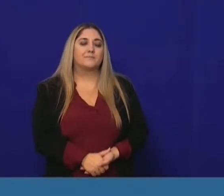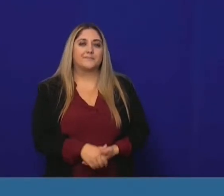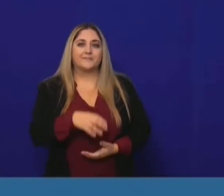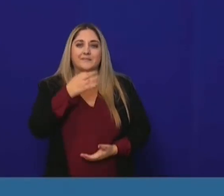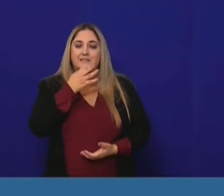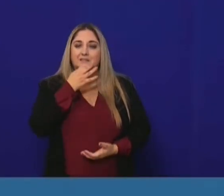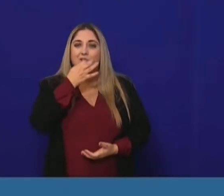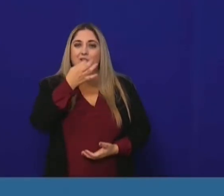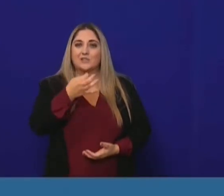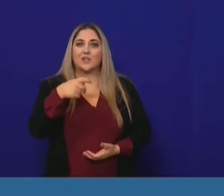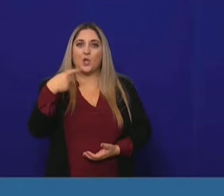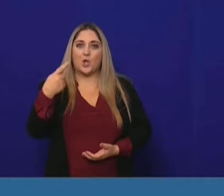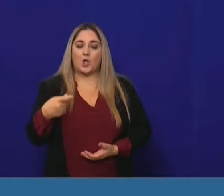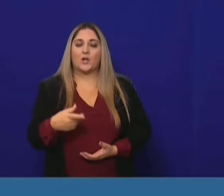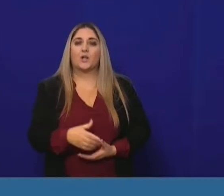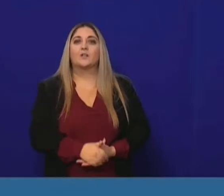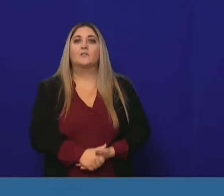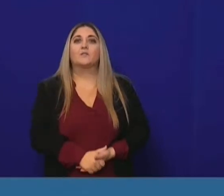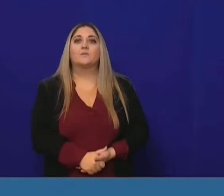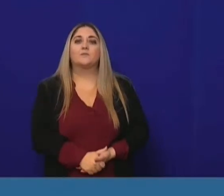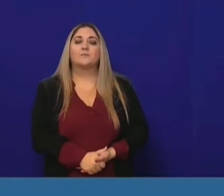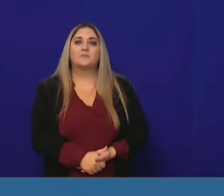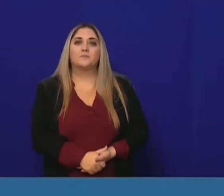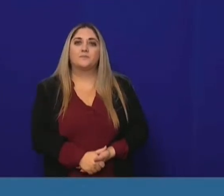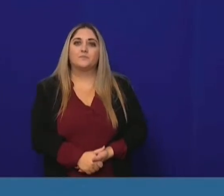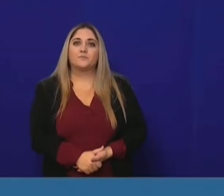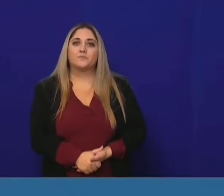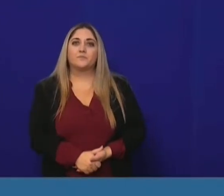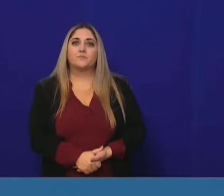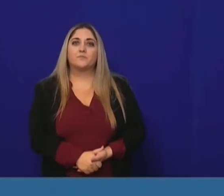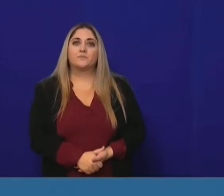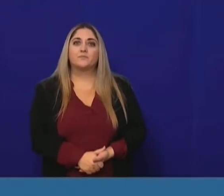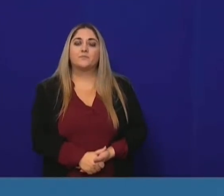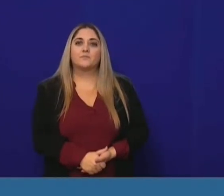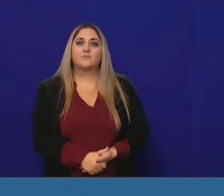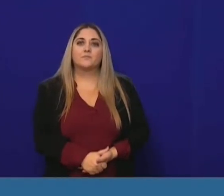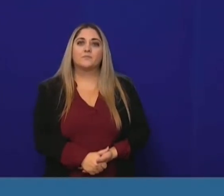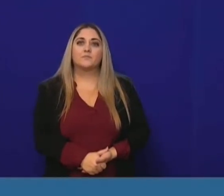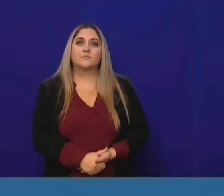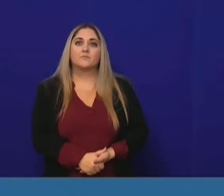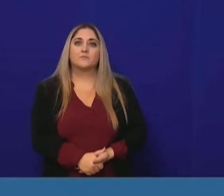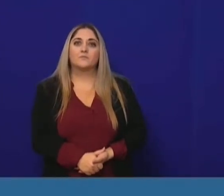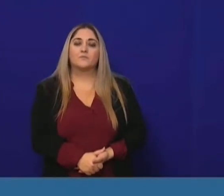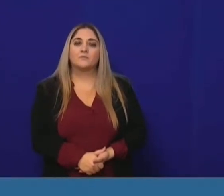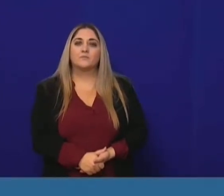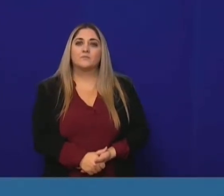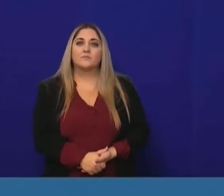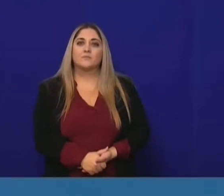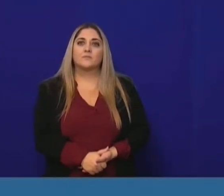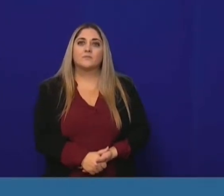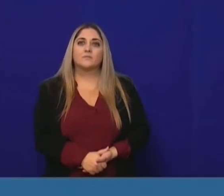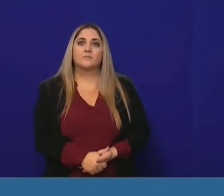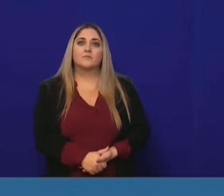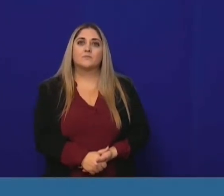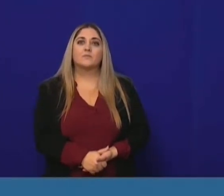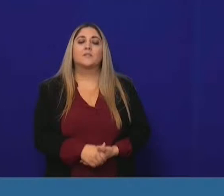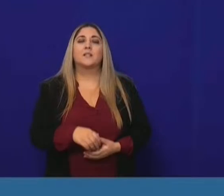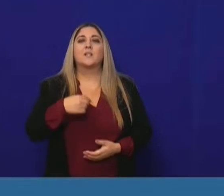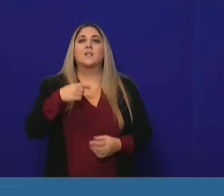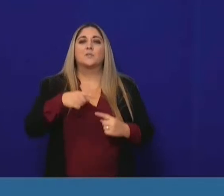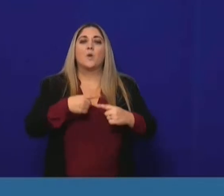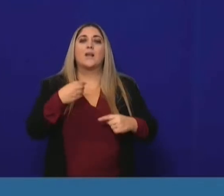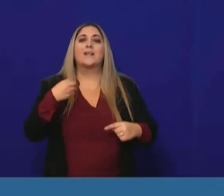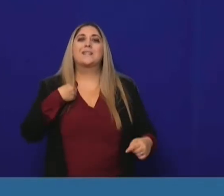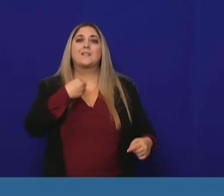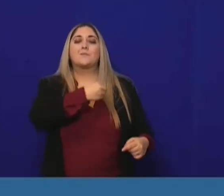Għurru f-sanar tajf ma' Franka Lanza minn Net Television. Xtaqtek ftit, tkellim ftit dwar situazzjoni tal-Istar Good Samaritan.